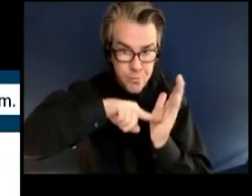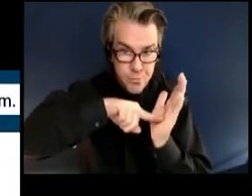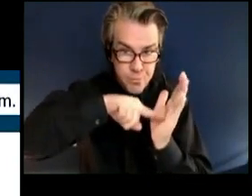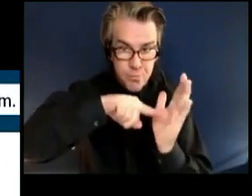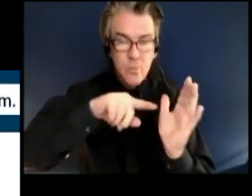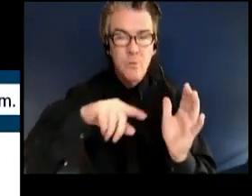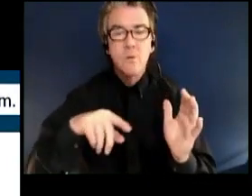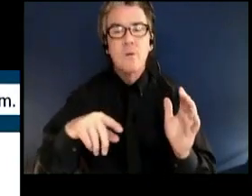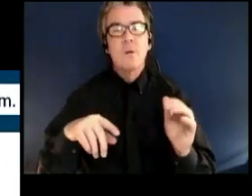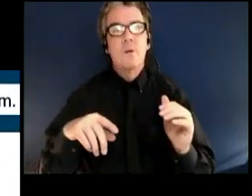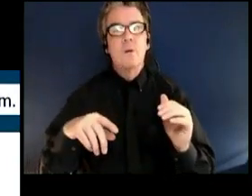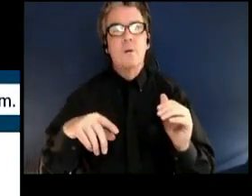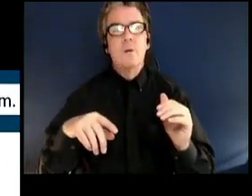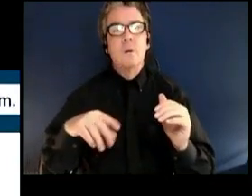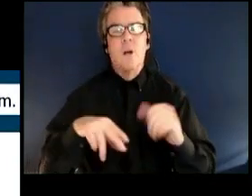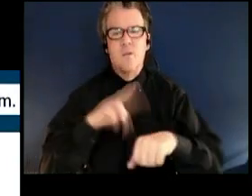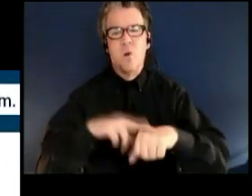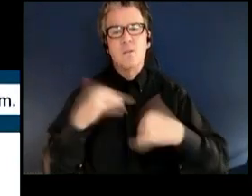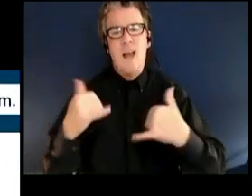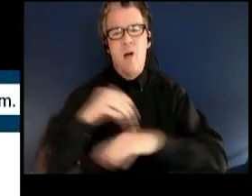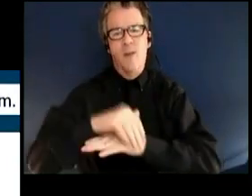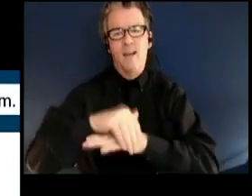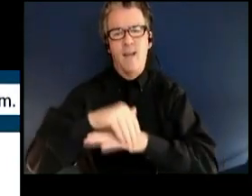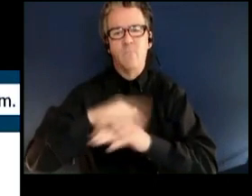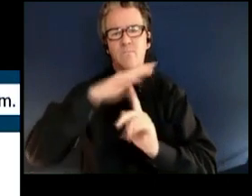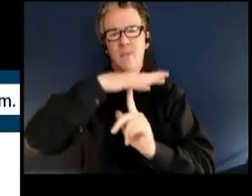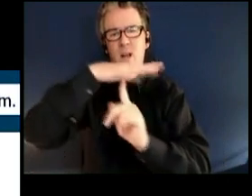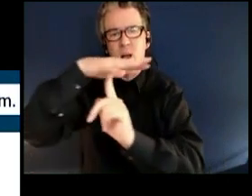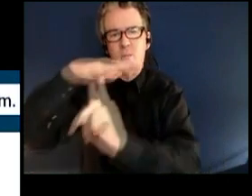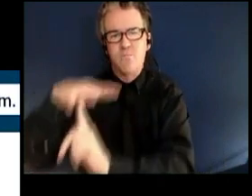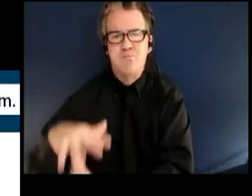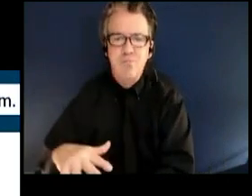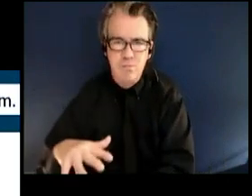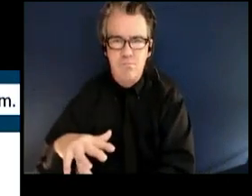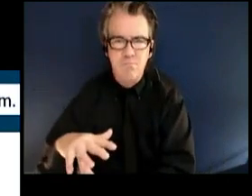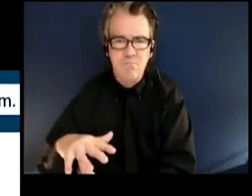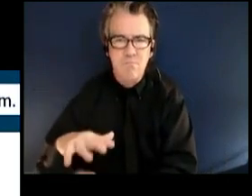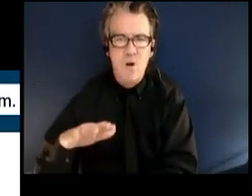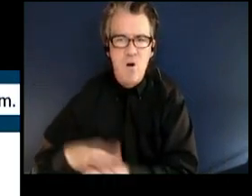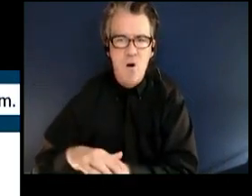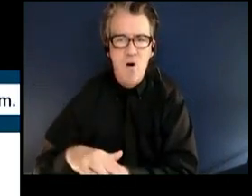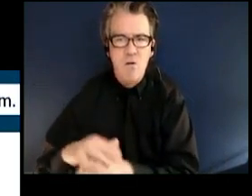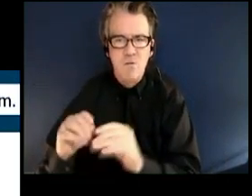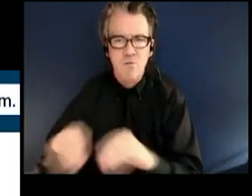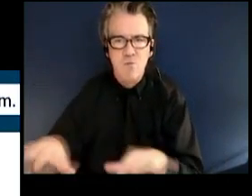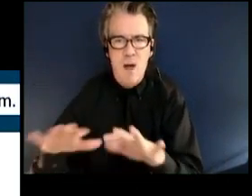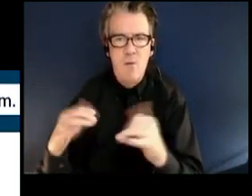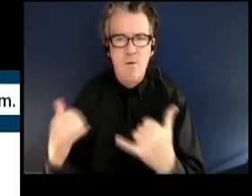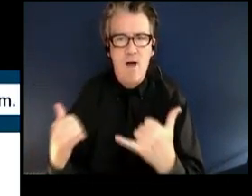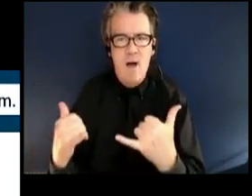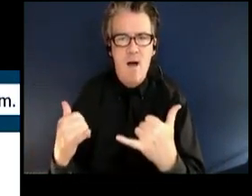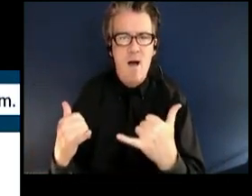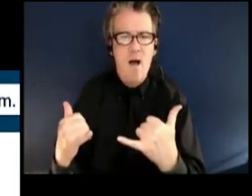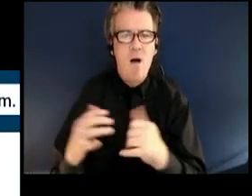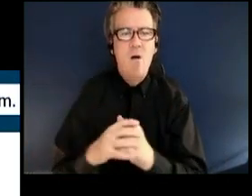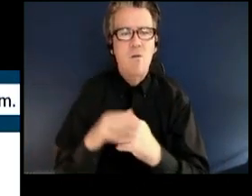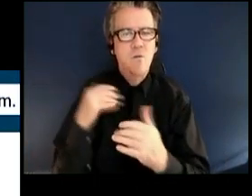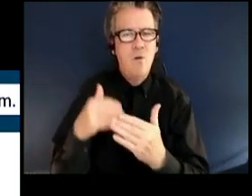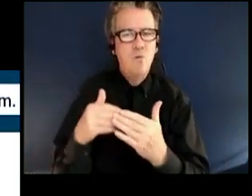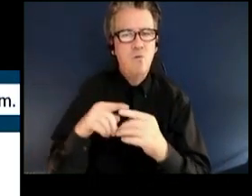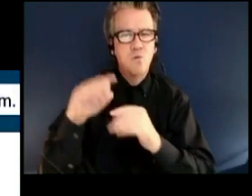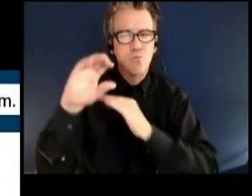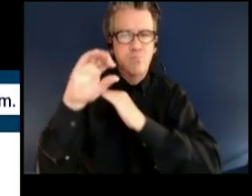full service throughout the day, patrolling our infrastructure. We also have a fixed wing airplane that has